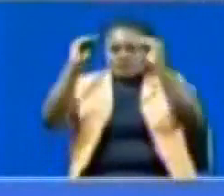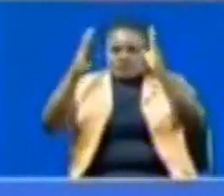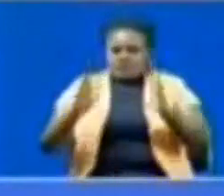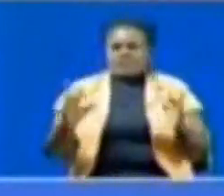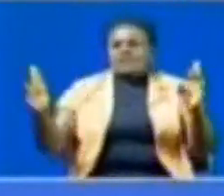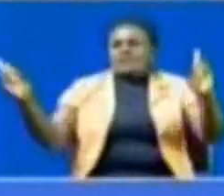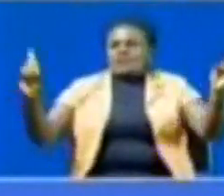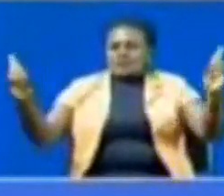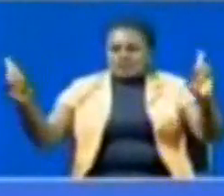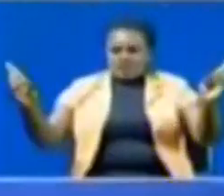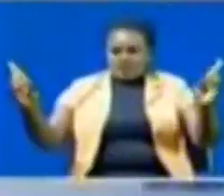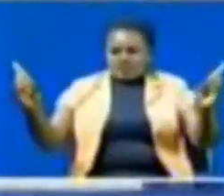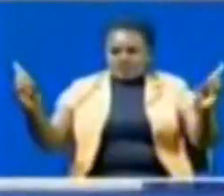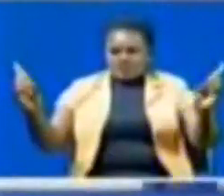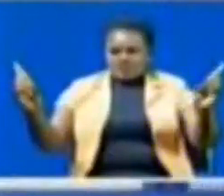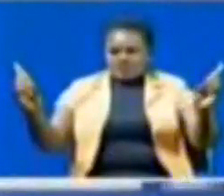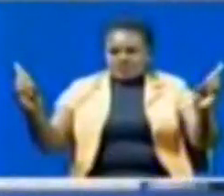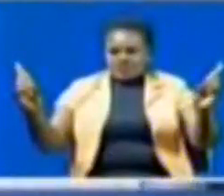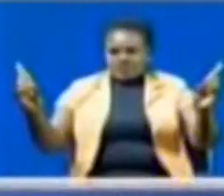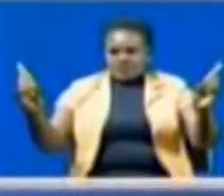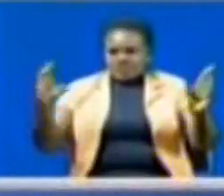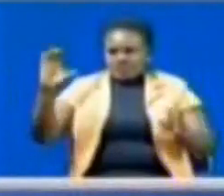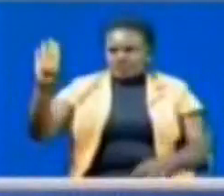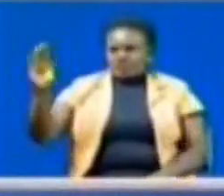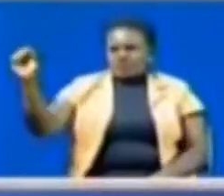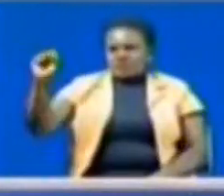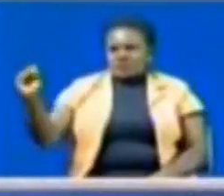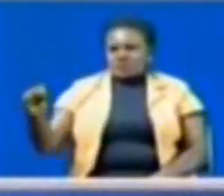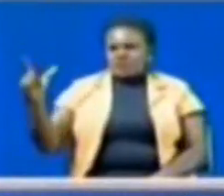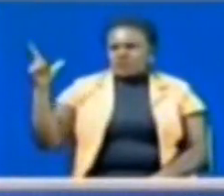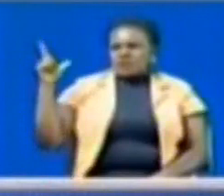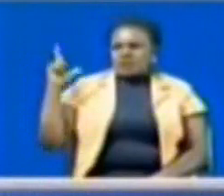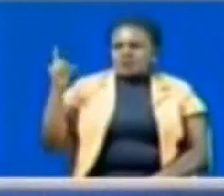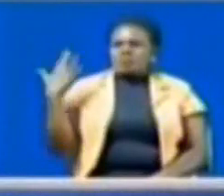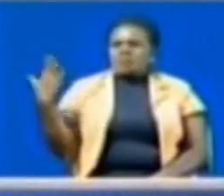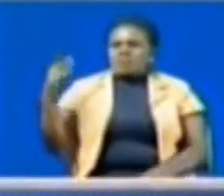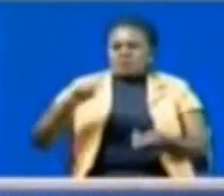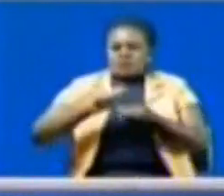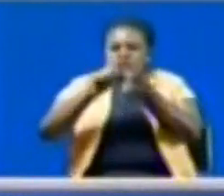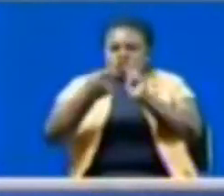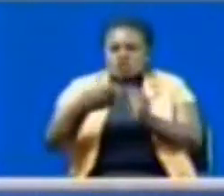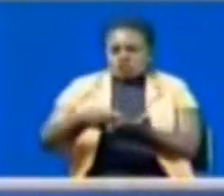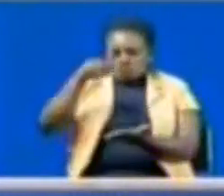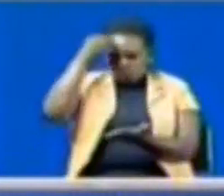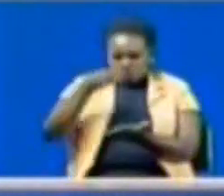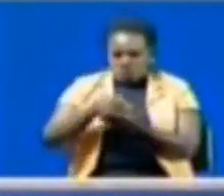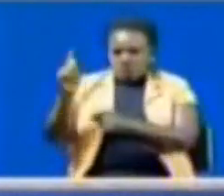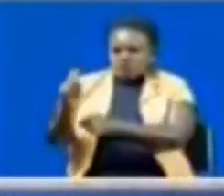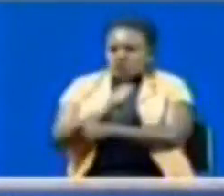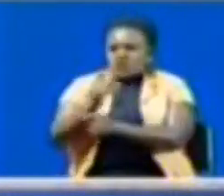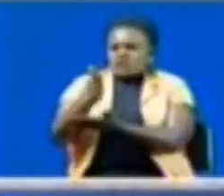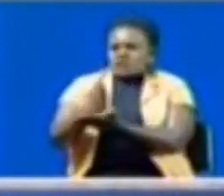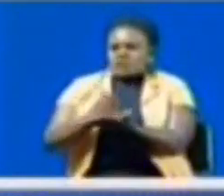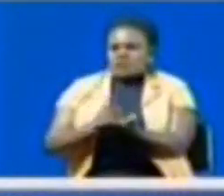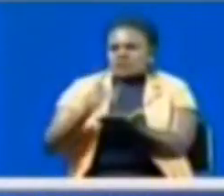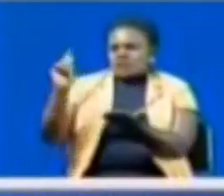were well prepared, and we are set for that. Legally, a sessional paper on reforming education and training sector in